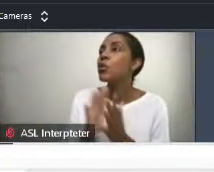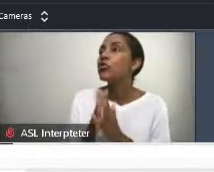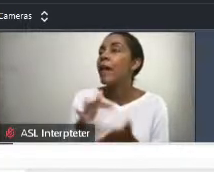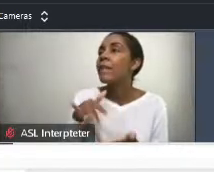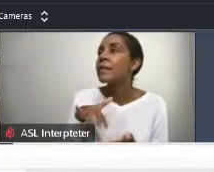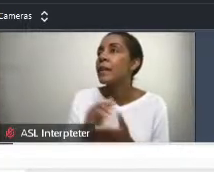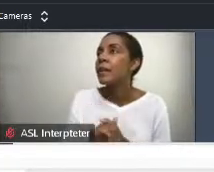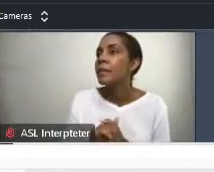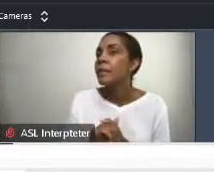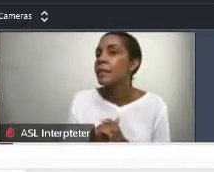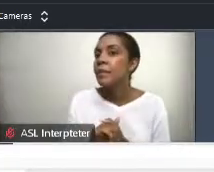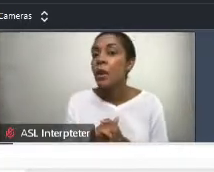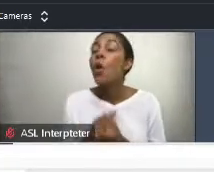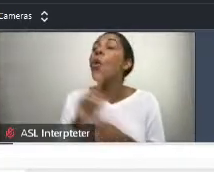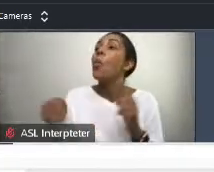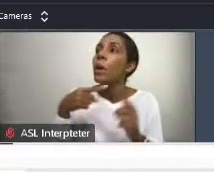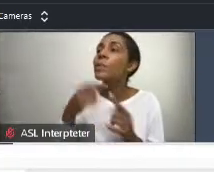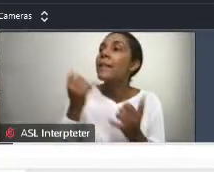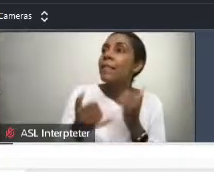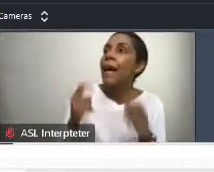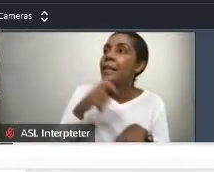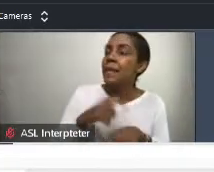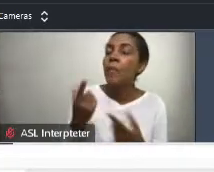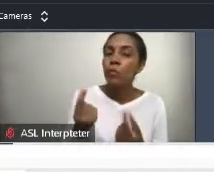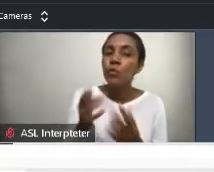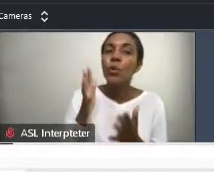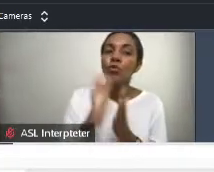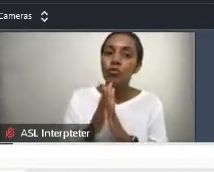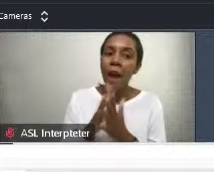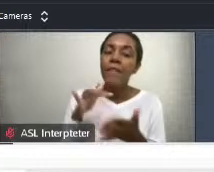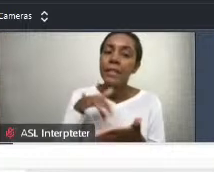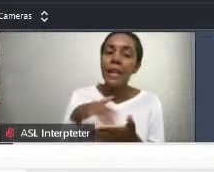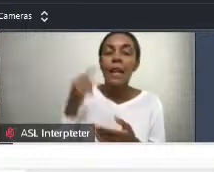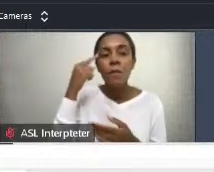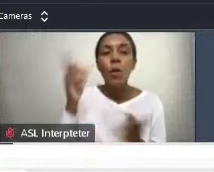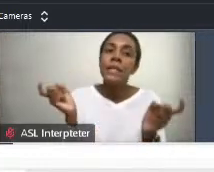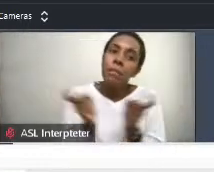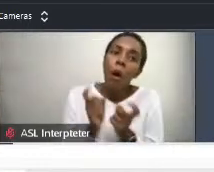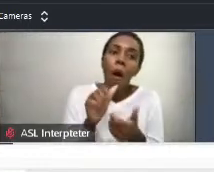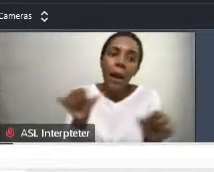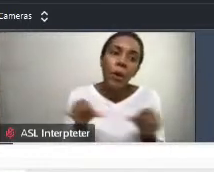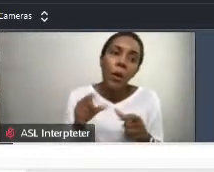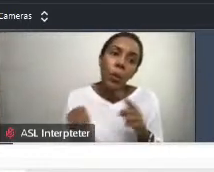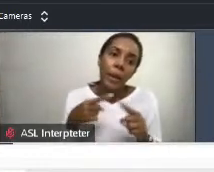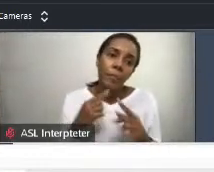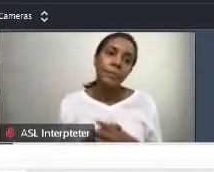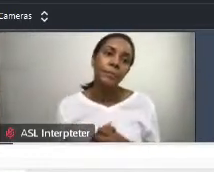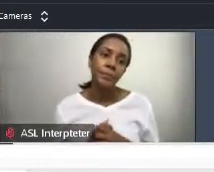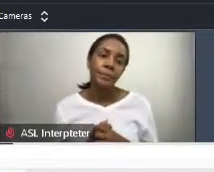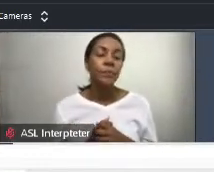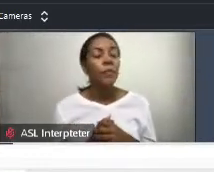small area. When was the last time you did a traffic study for a small area? When was the last time?